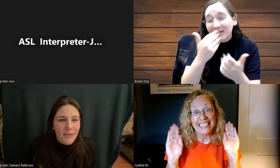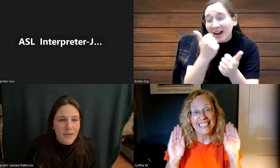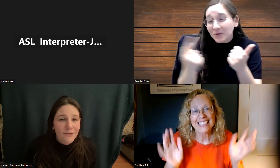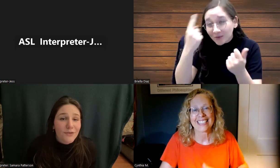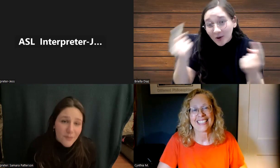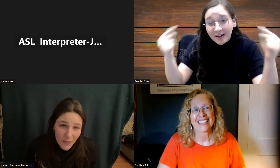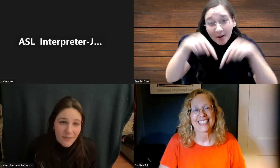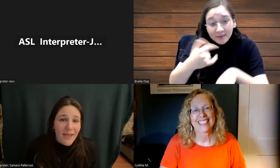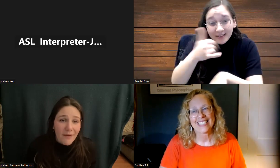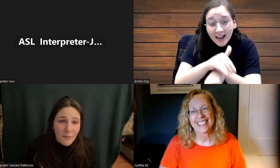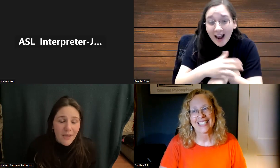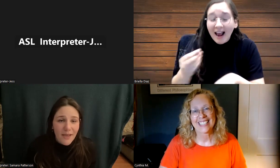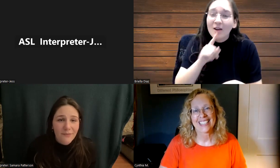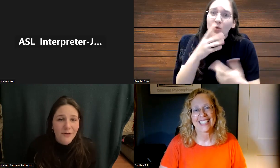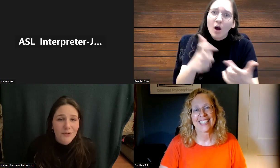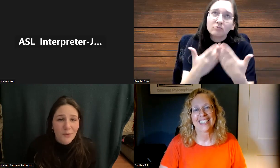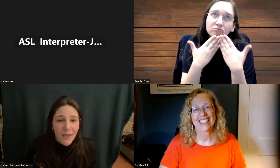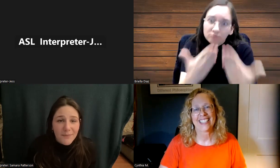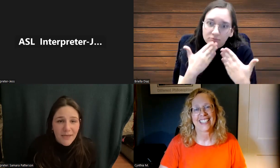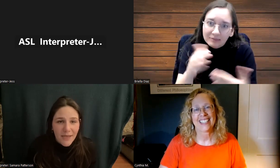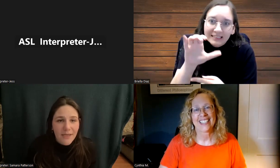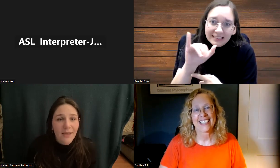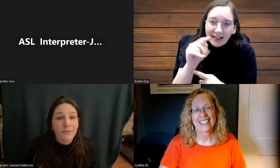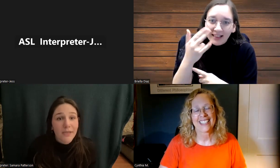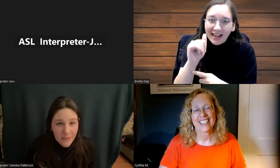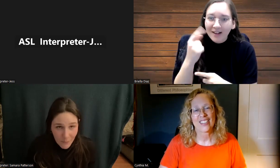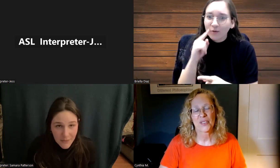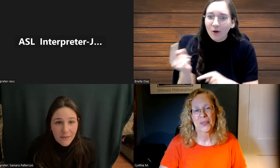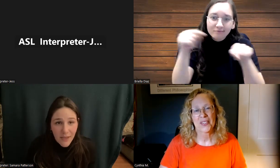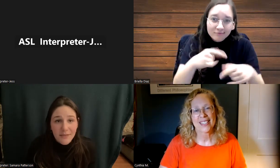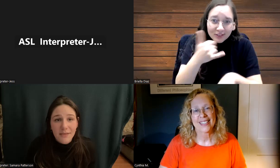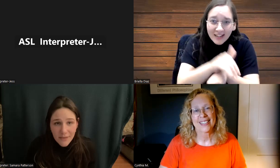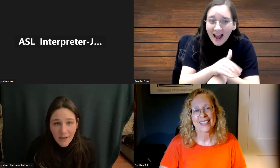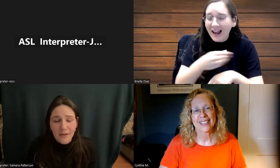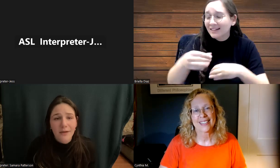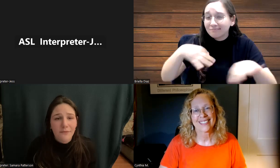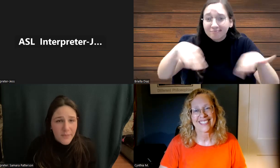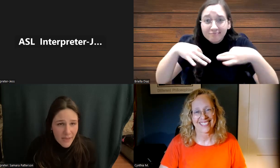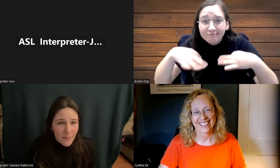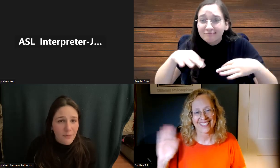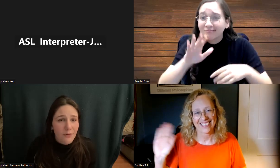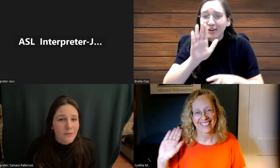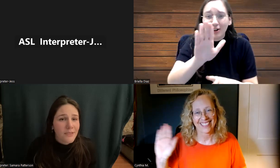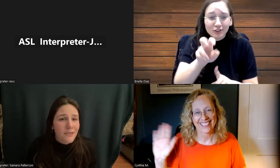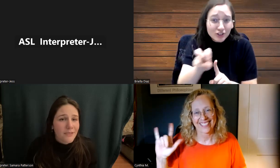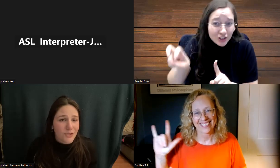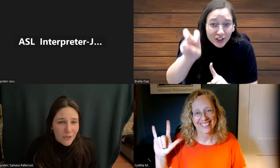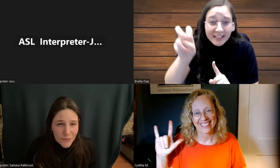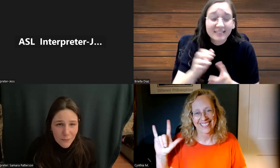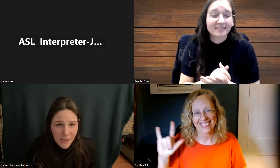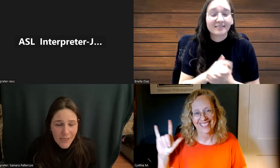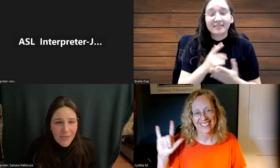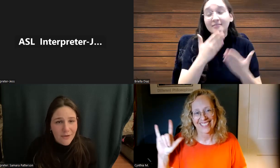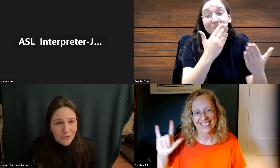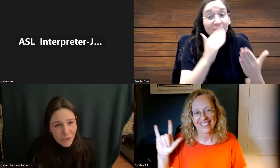up. I just want to thank everyone again for showing up tonight. And I really want to thank Cynthia for being able to share